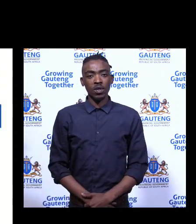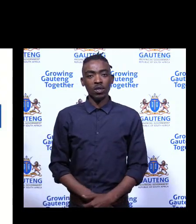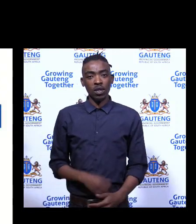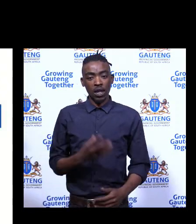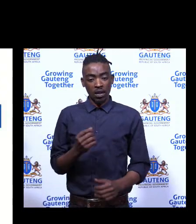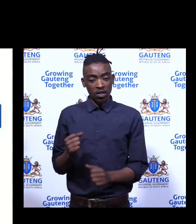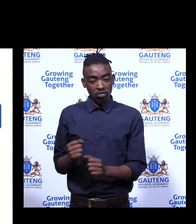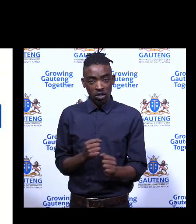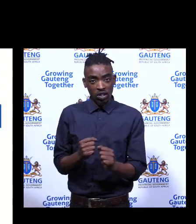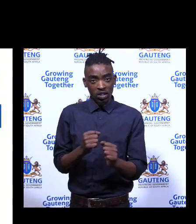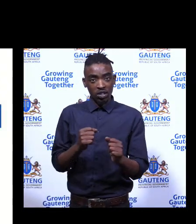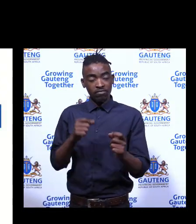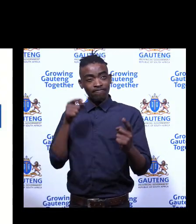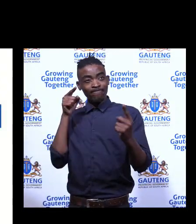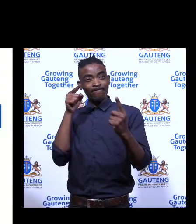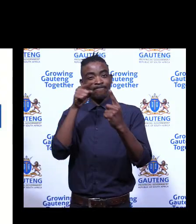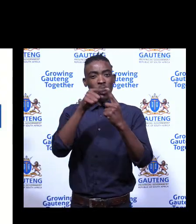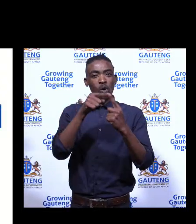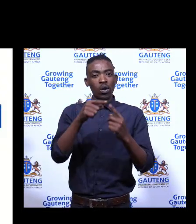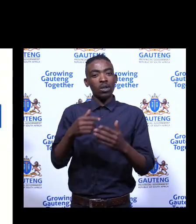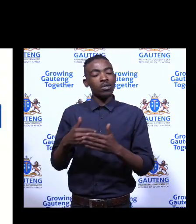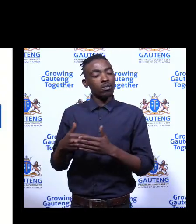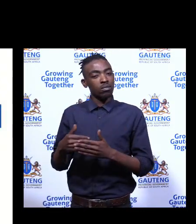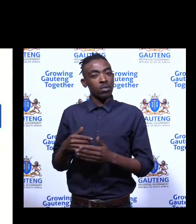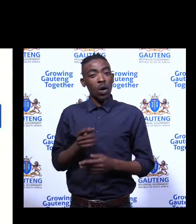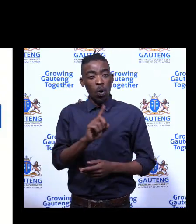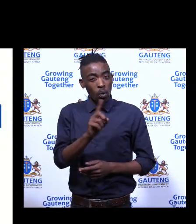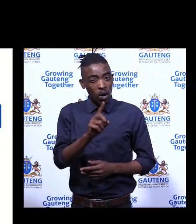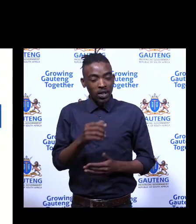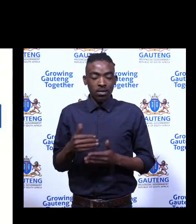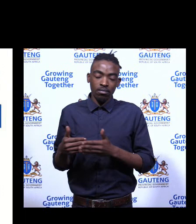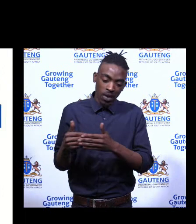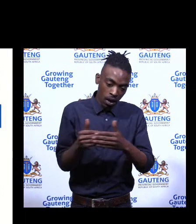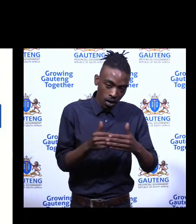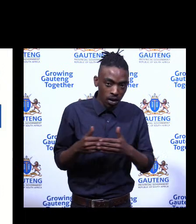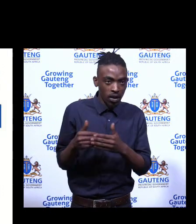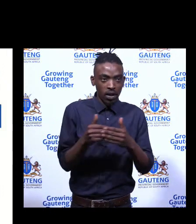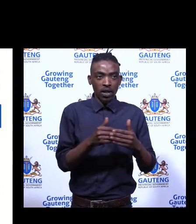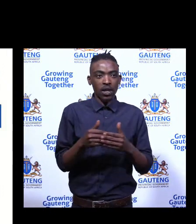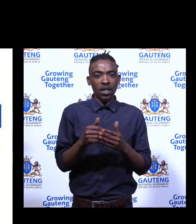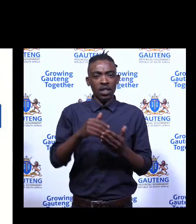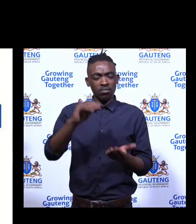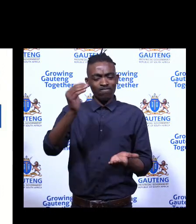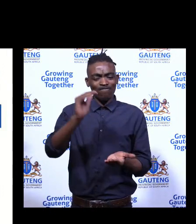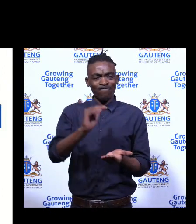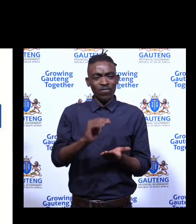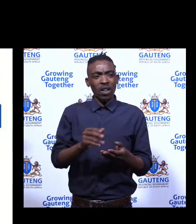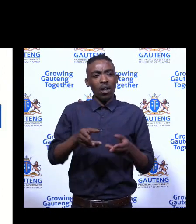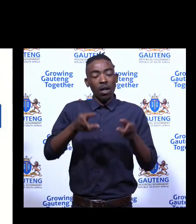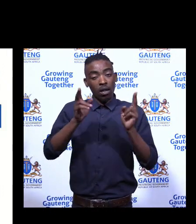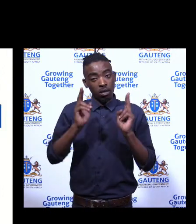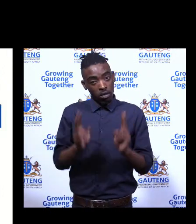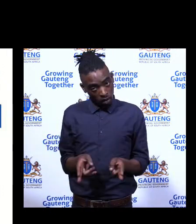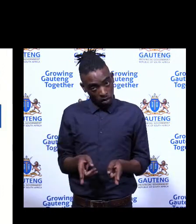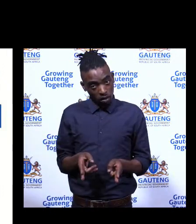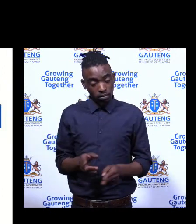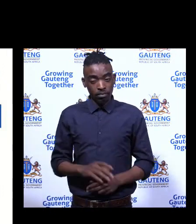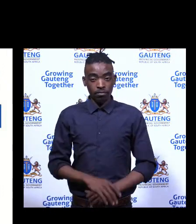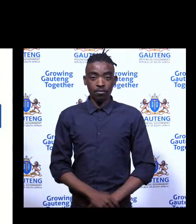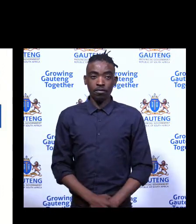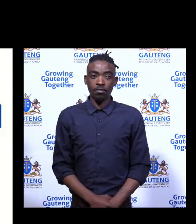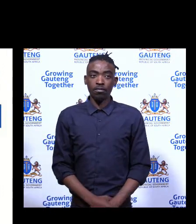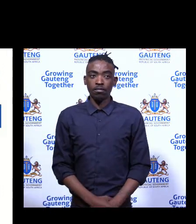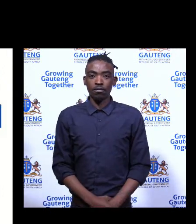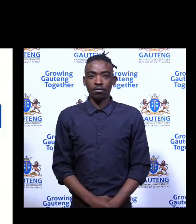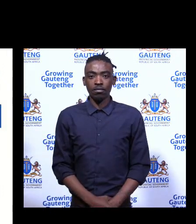strategic goal, which is care and reducing death. So this is really about how